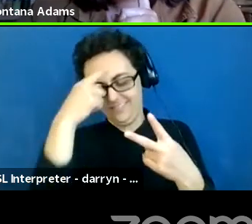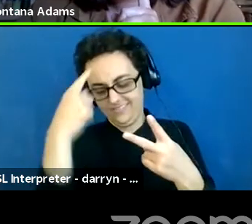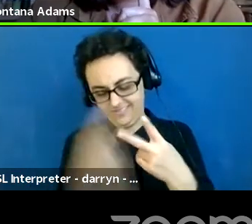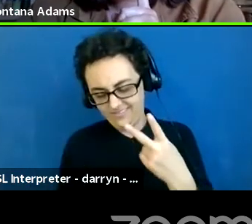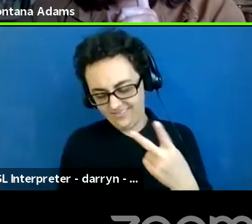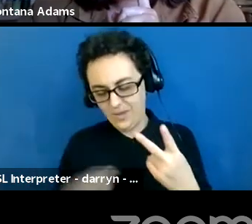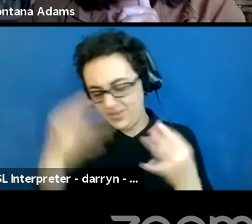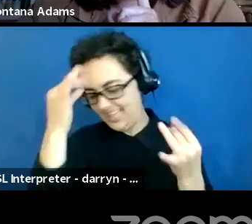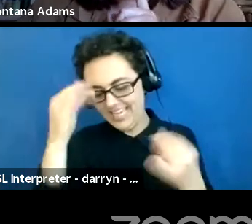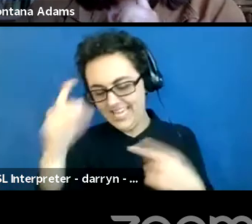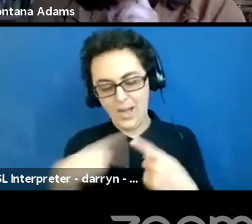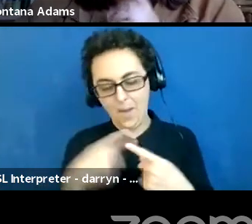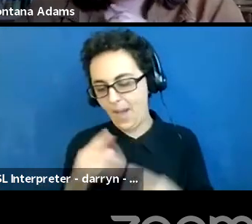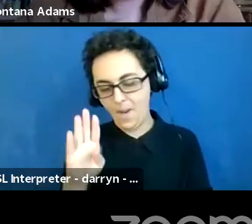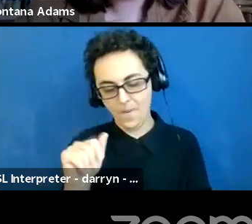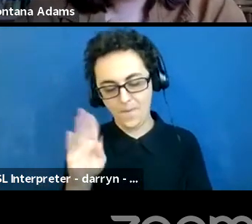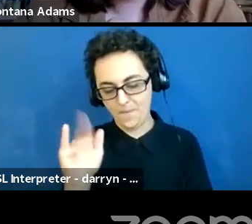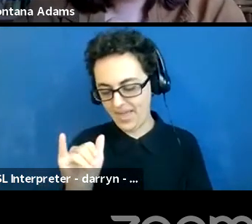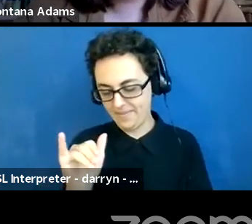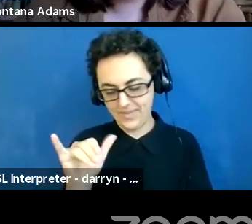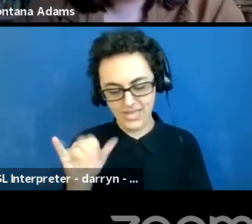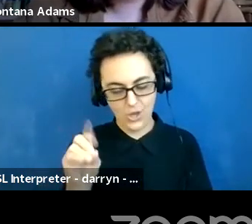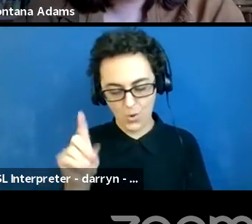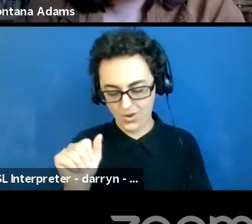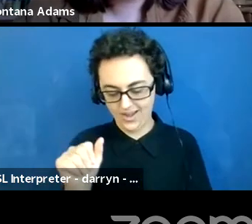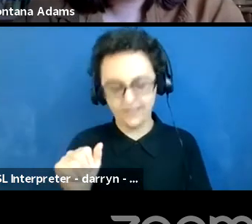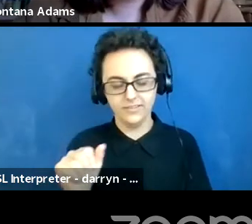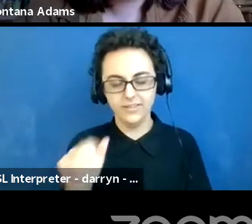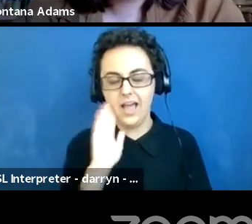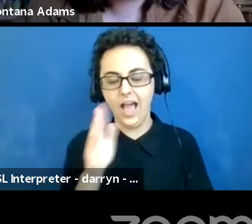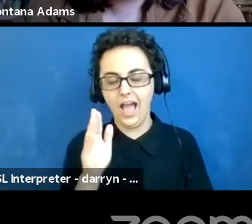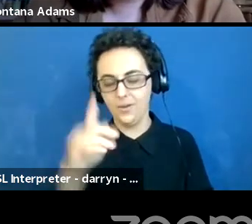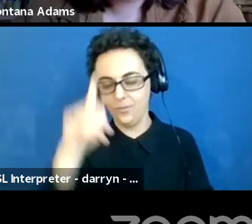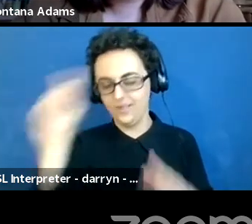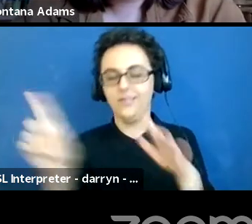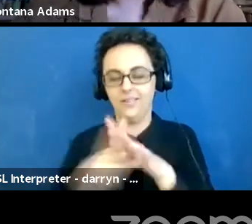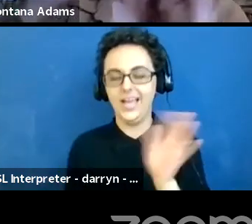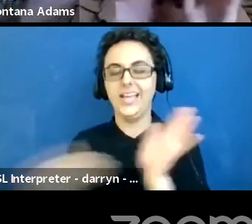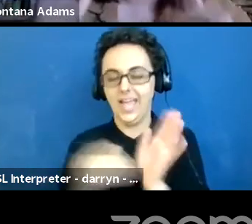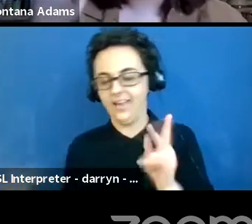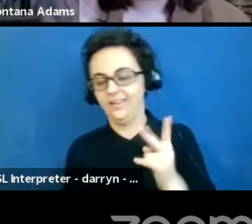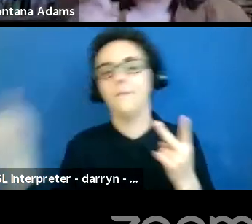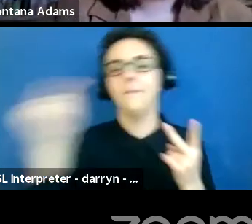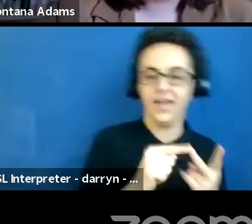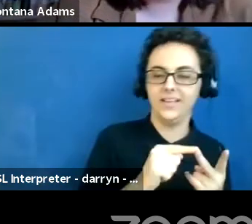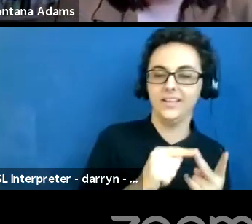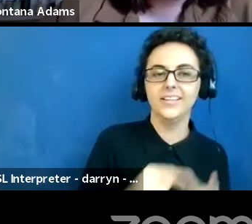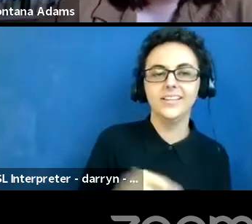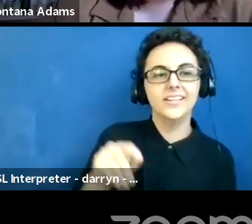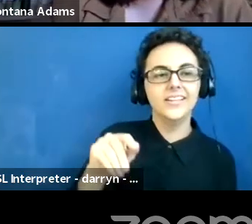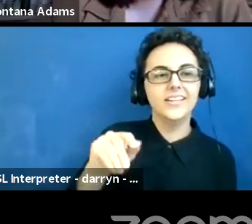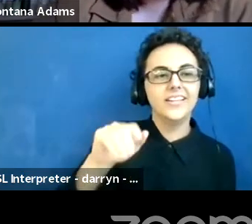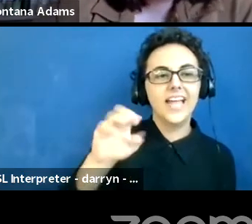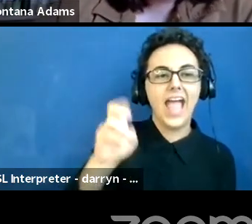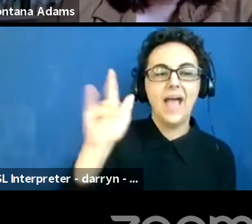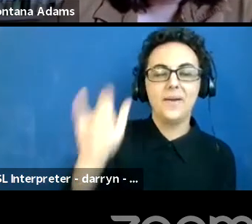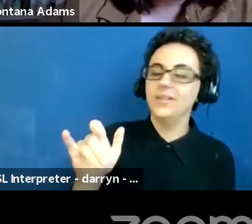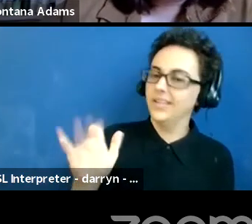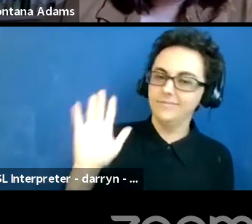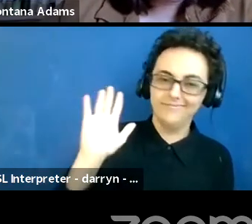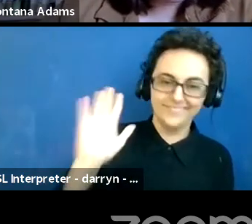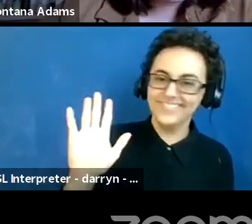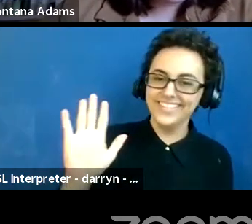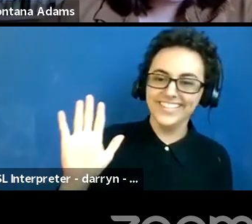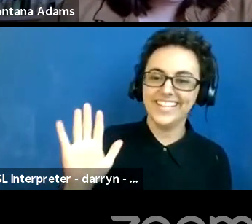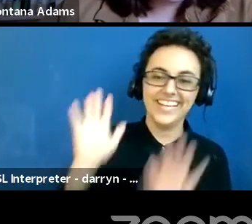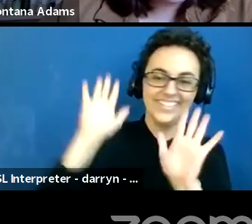it. Yeah, no worries. What a good thing to add, though, to be honest. I will say this is not